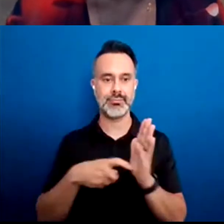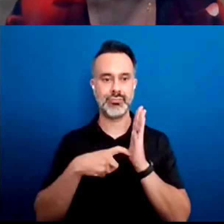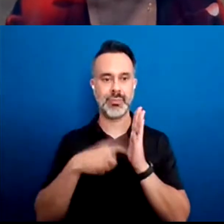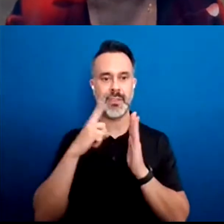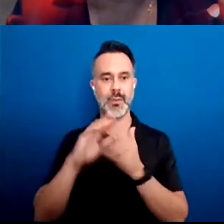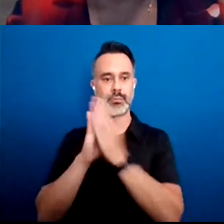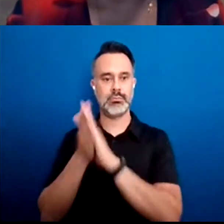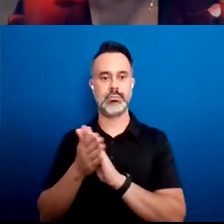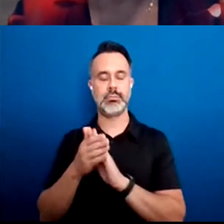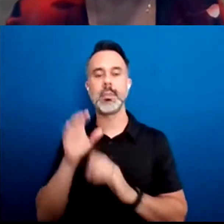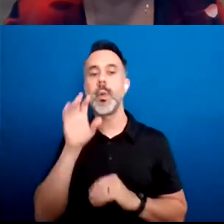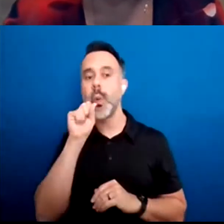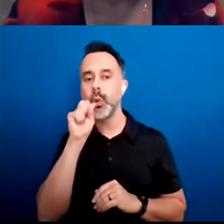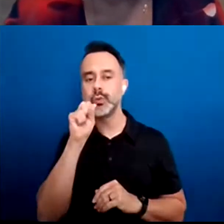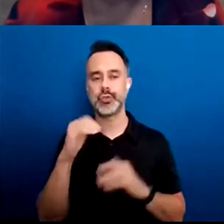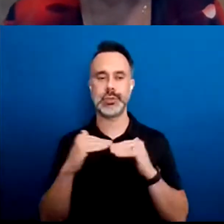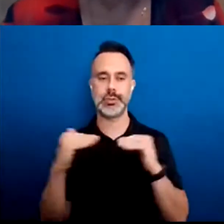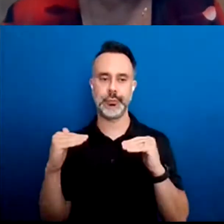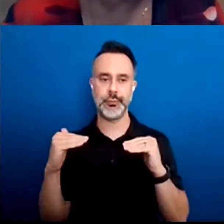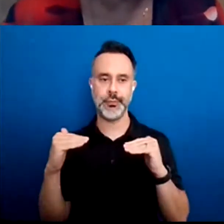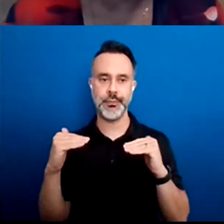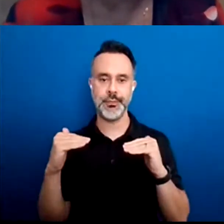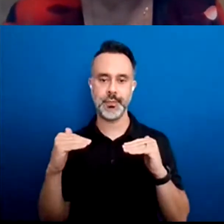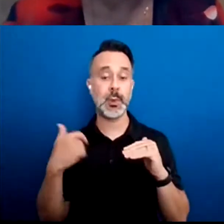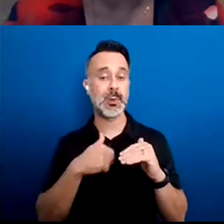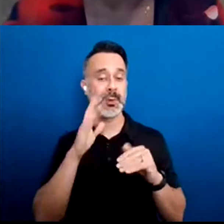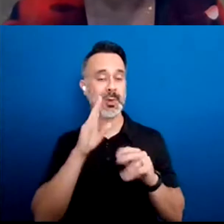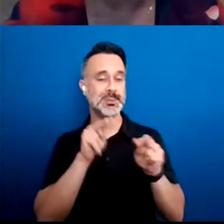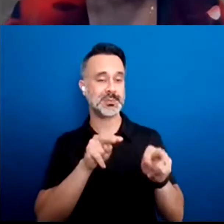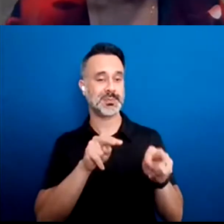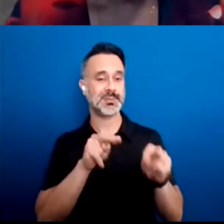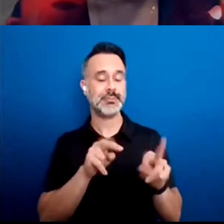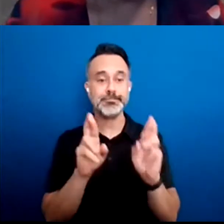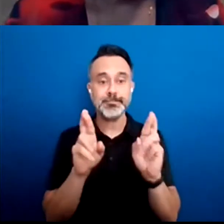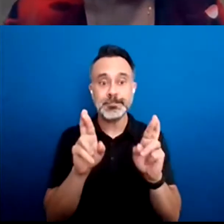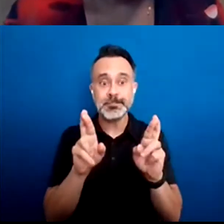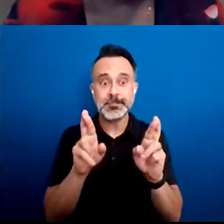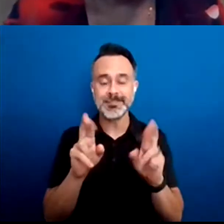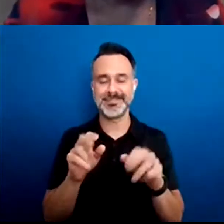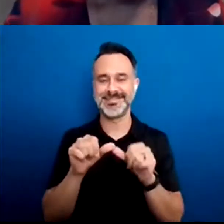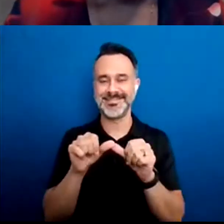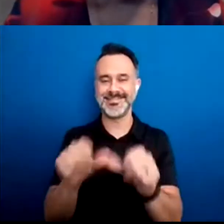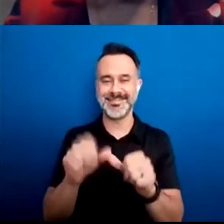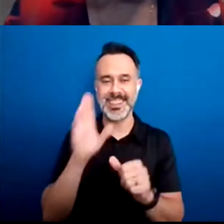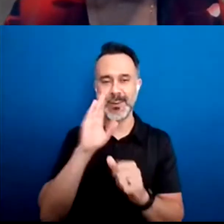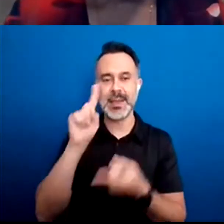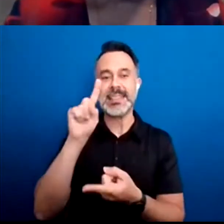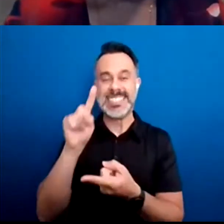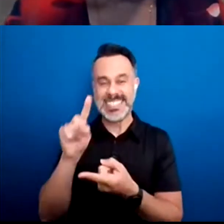tier. But we will continue to monitor that and still hold out hope that we will make it.